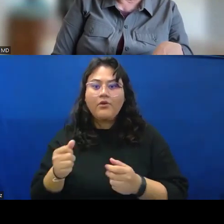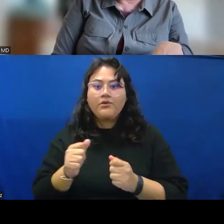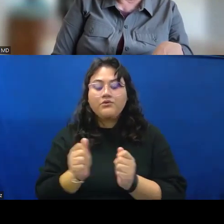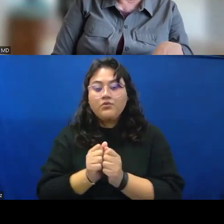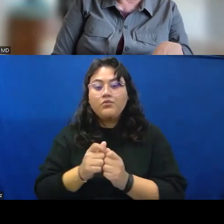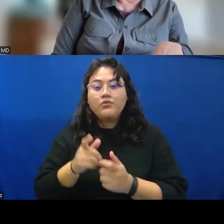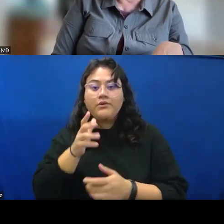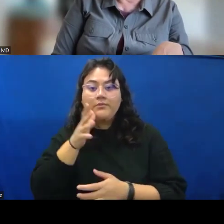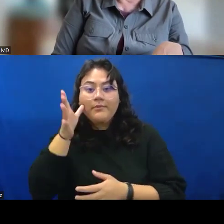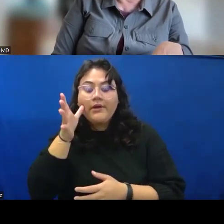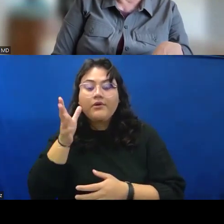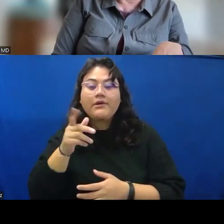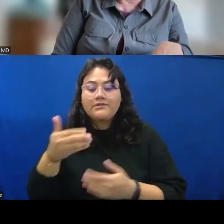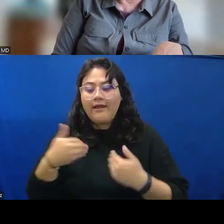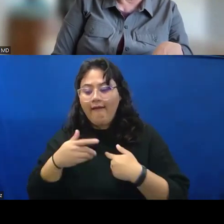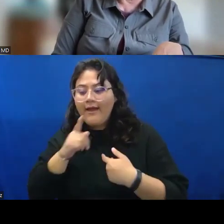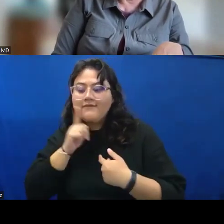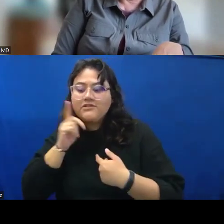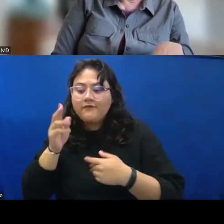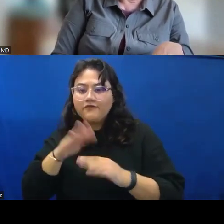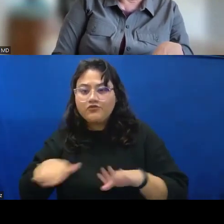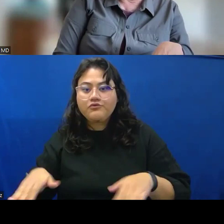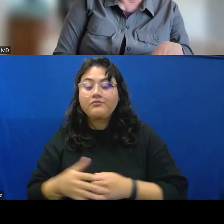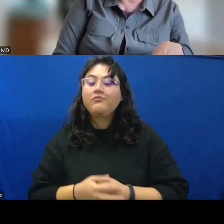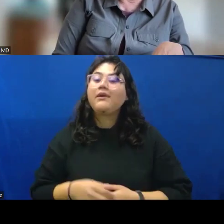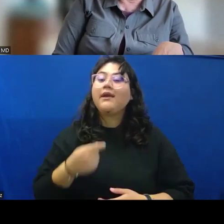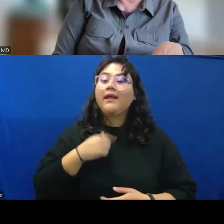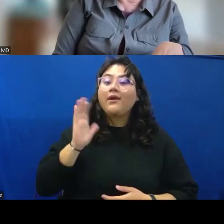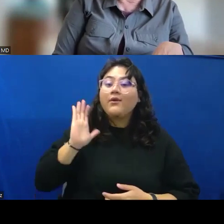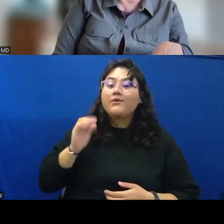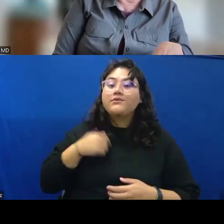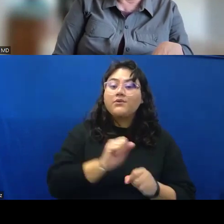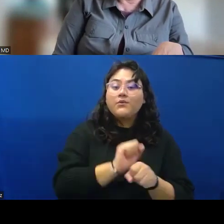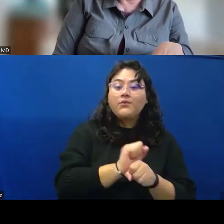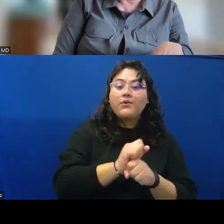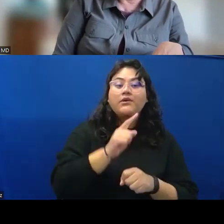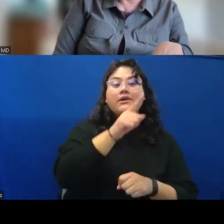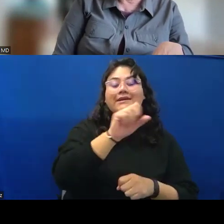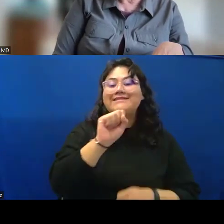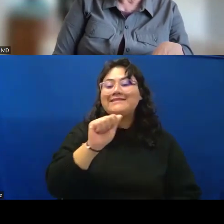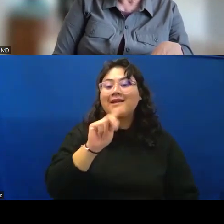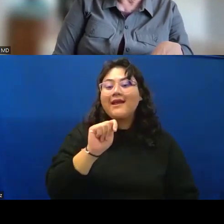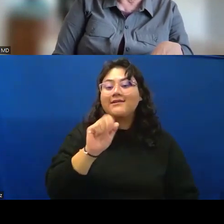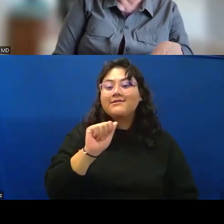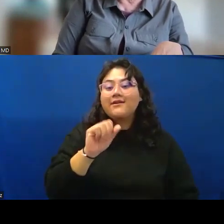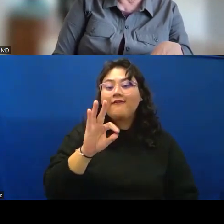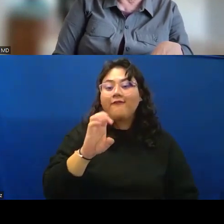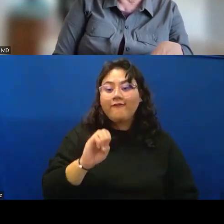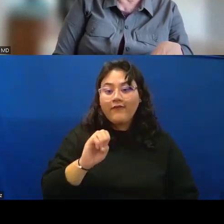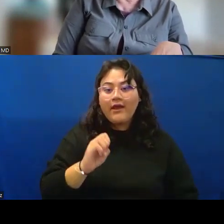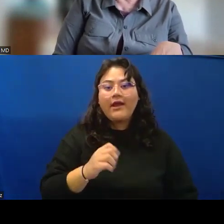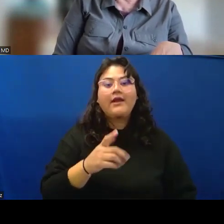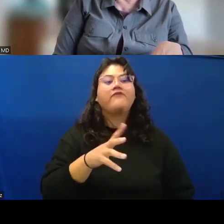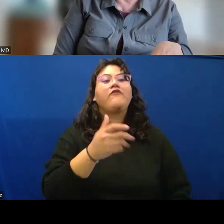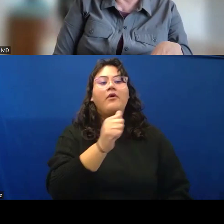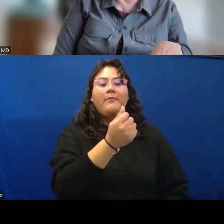work as the medical director and school doctor at NMSD in Santa Fe. From